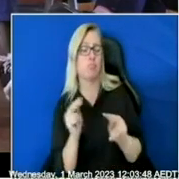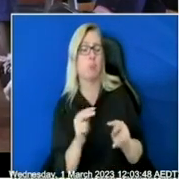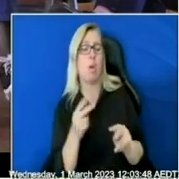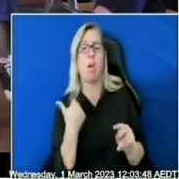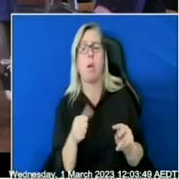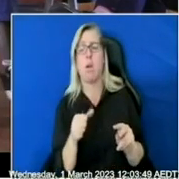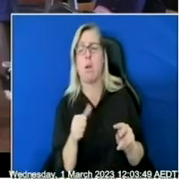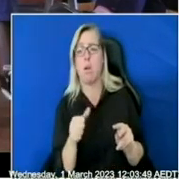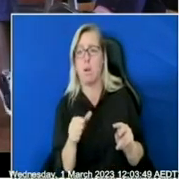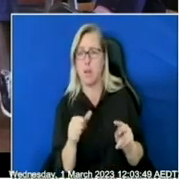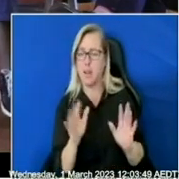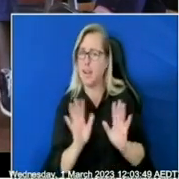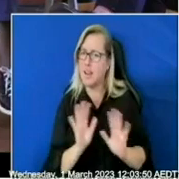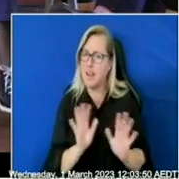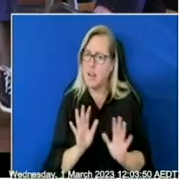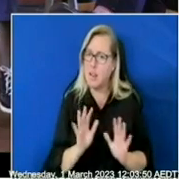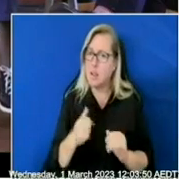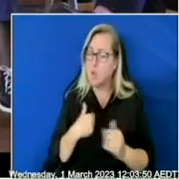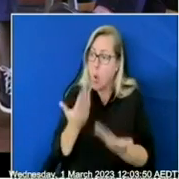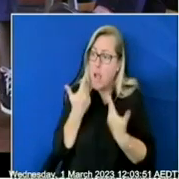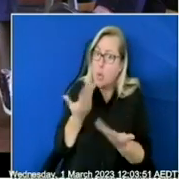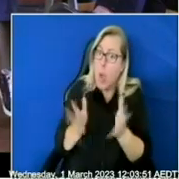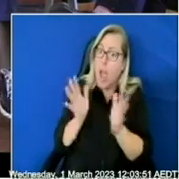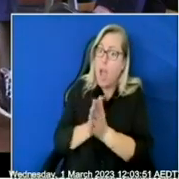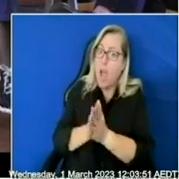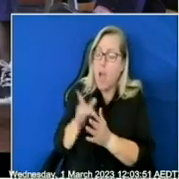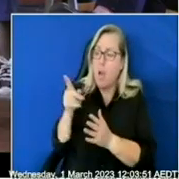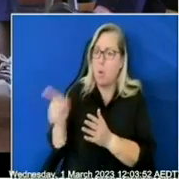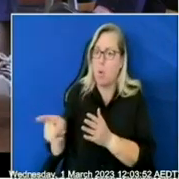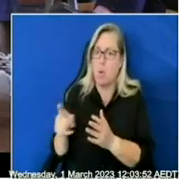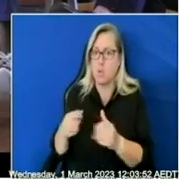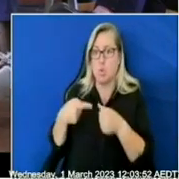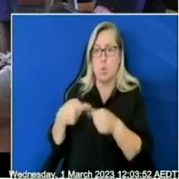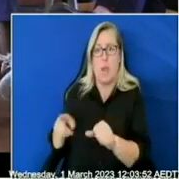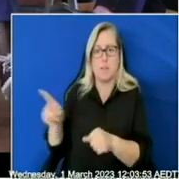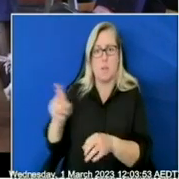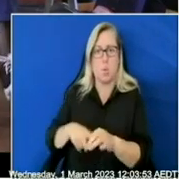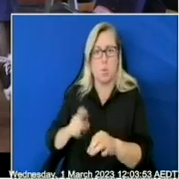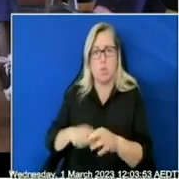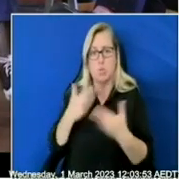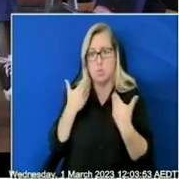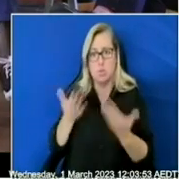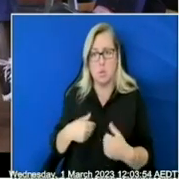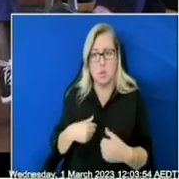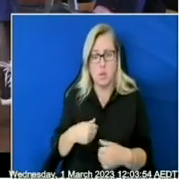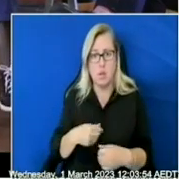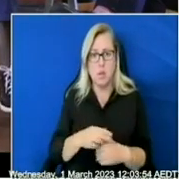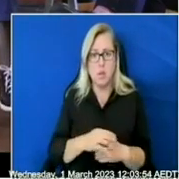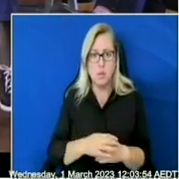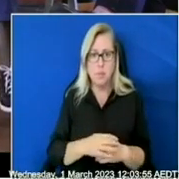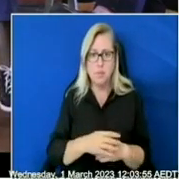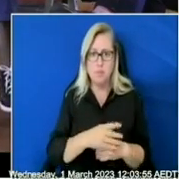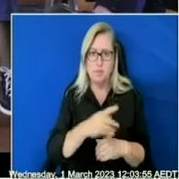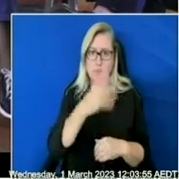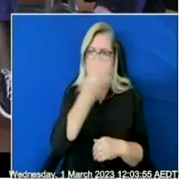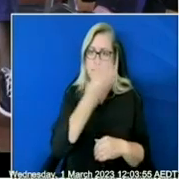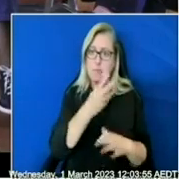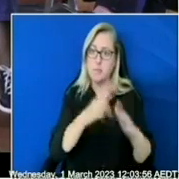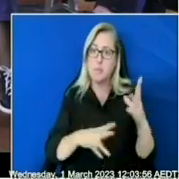question. Mm. In 2008, on the 14th of February, we went up for the apology, blew up as a Victorian